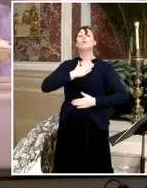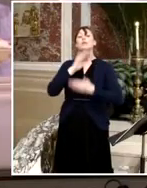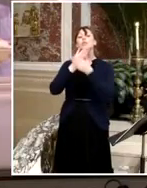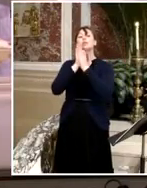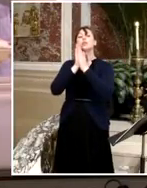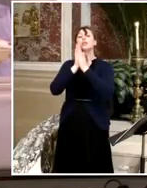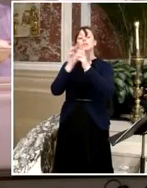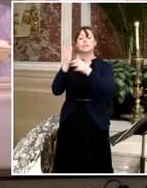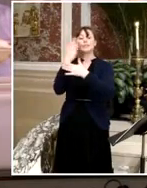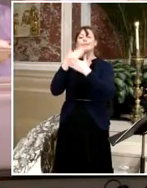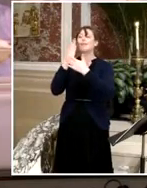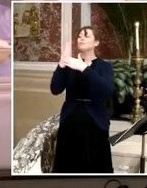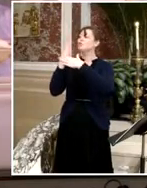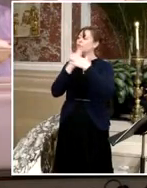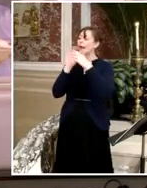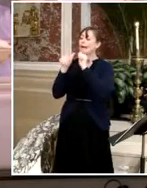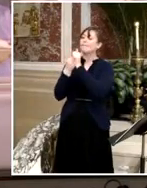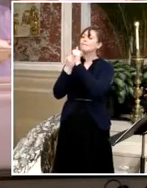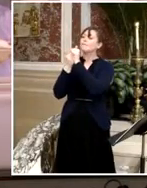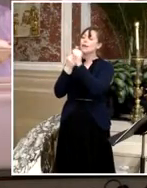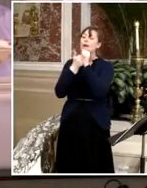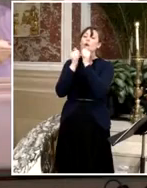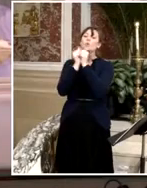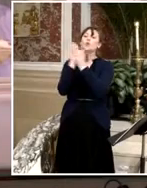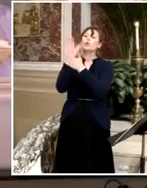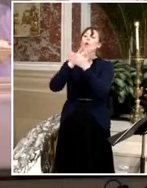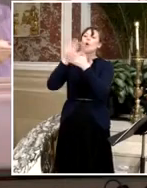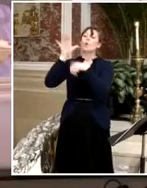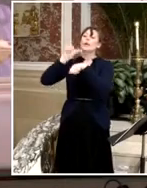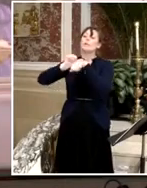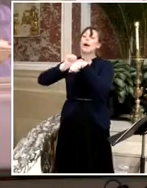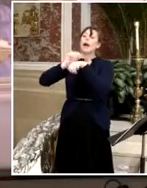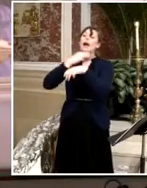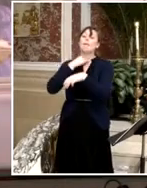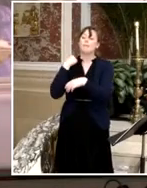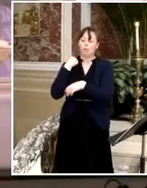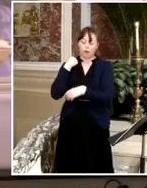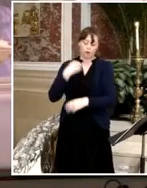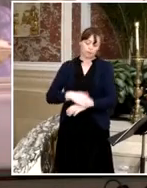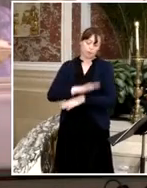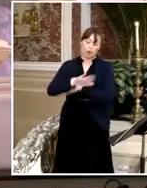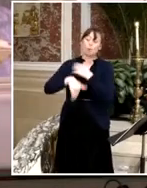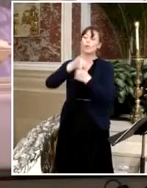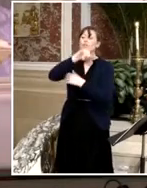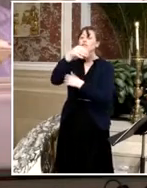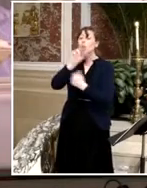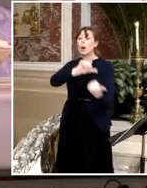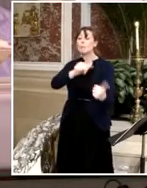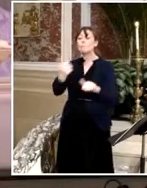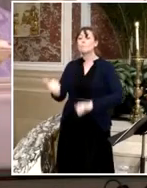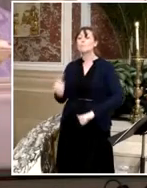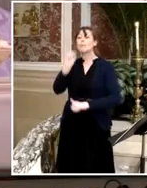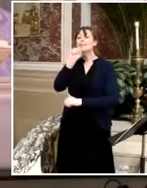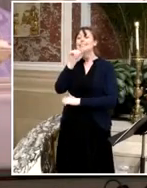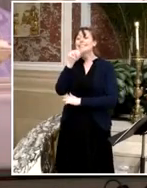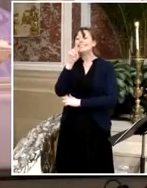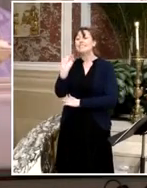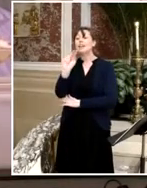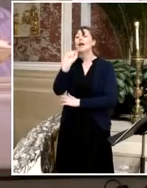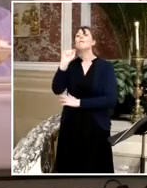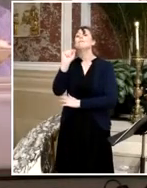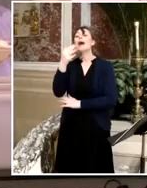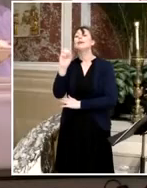some share in fellowship with your holy apostles and martyrs, with John the Baptist, Stephen,